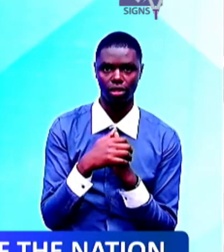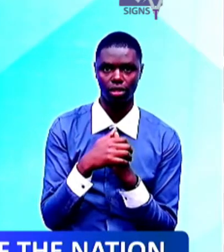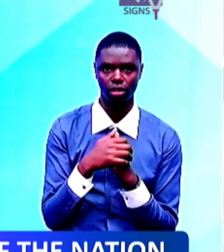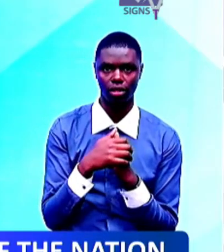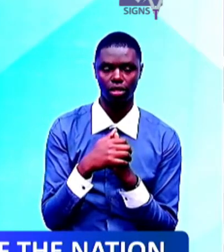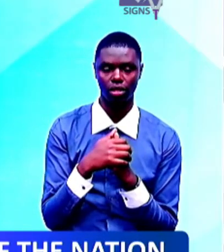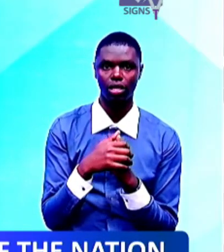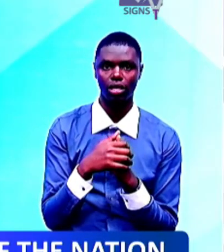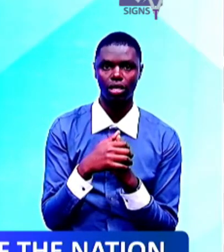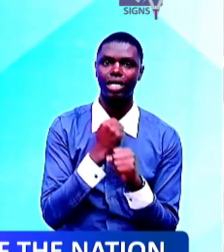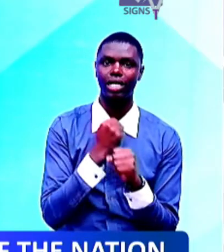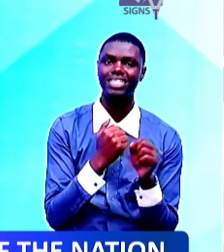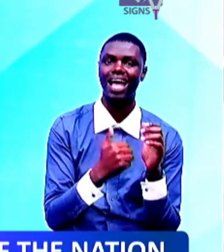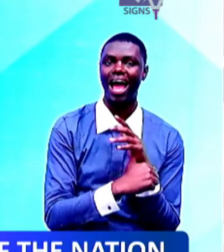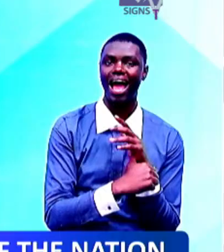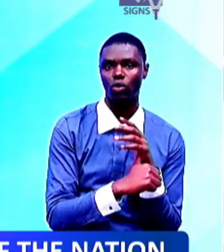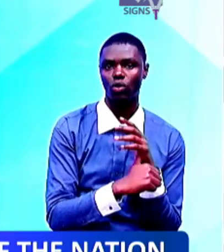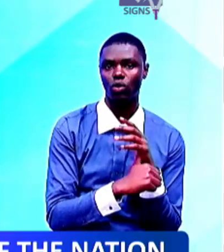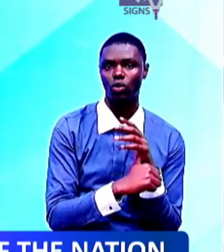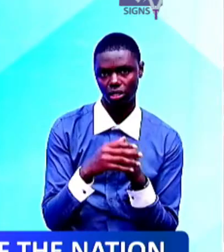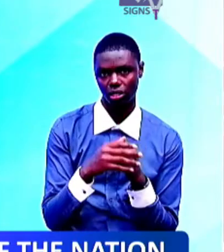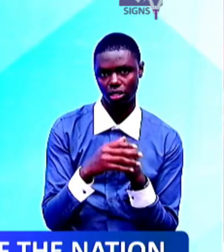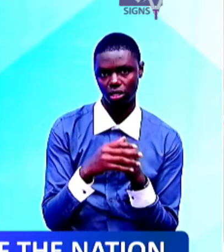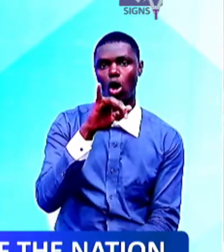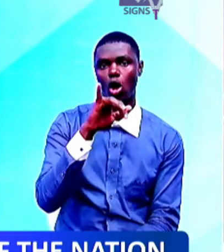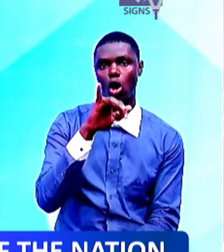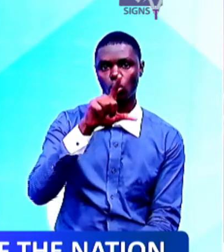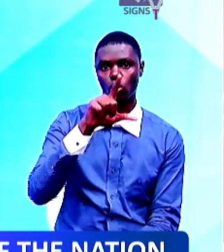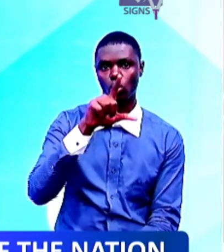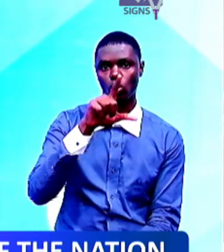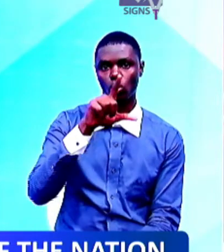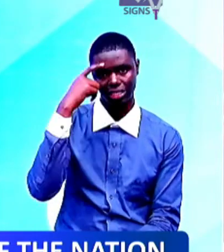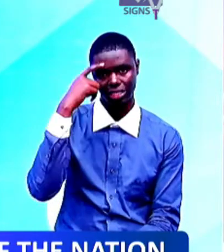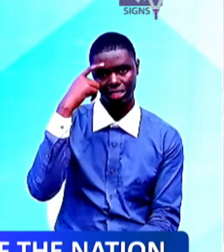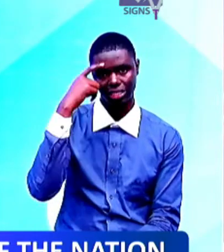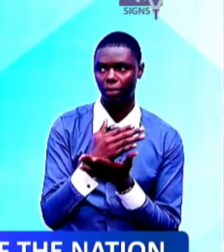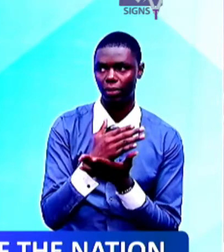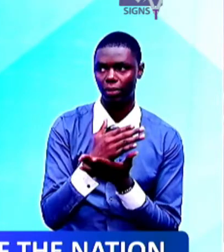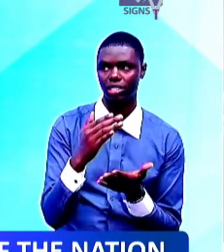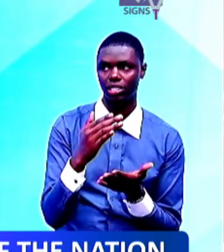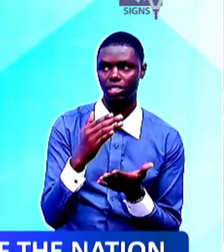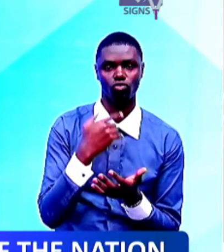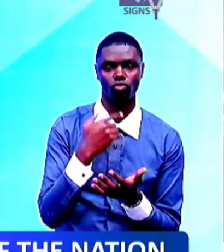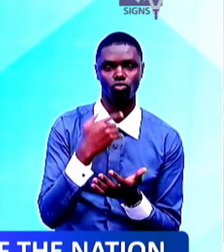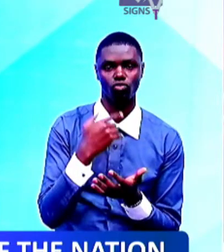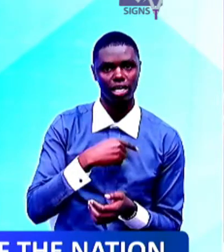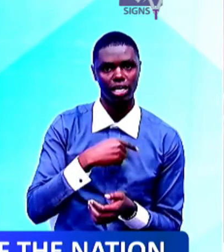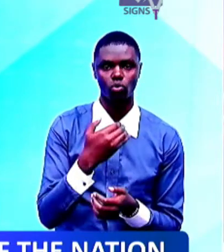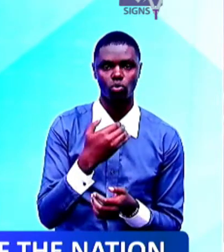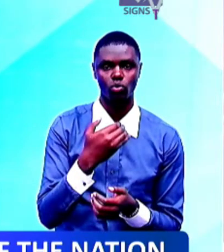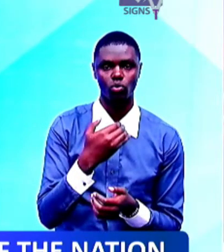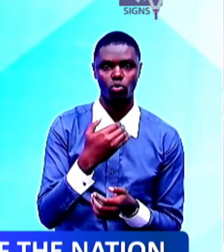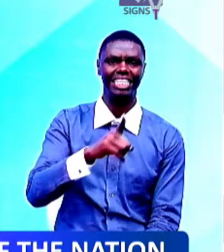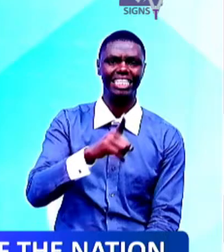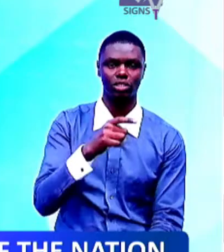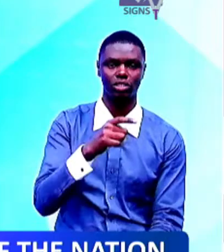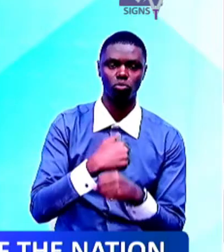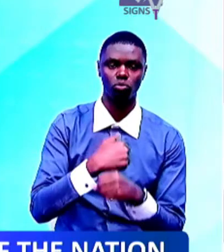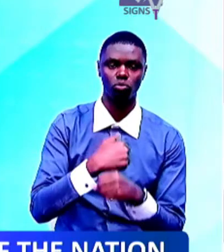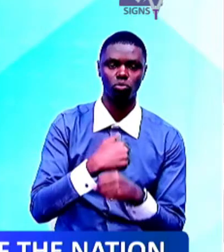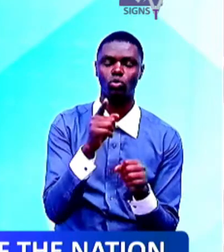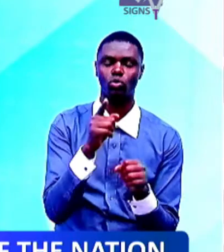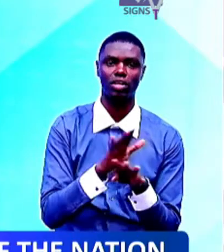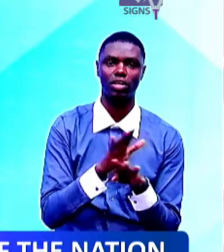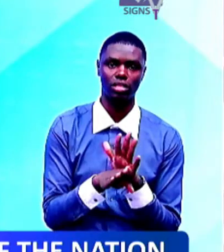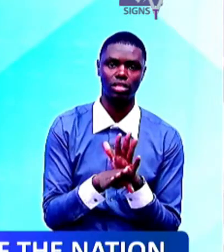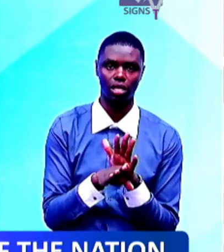Yeah. And Oyola's dream partly is for us to have a dictatorship to make sure that things happen in this Benevolent